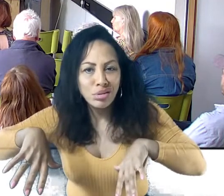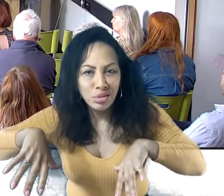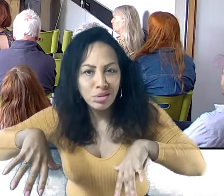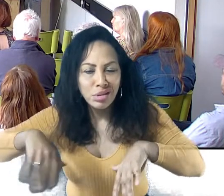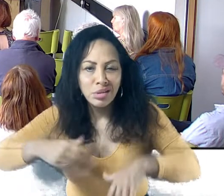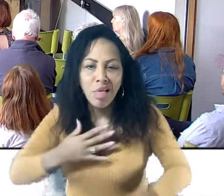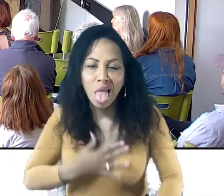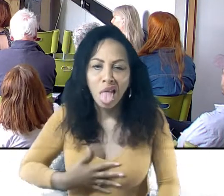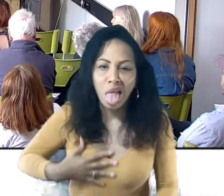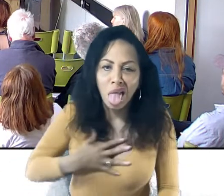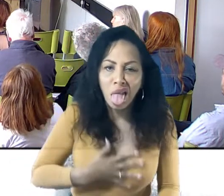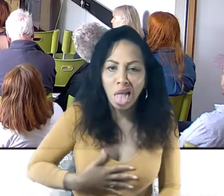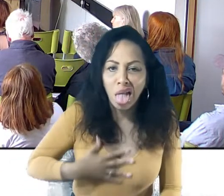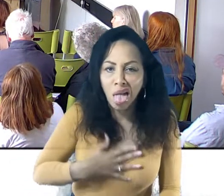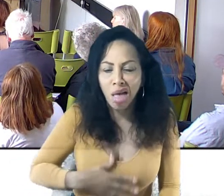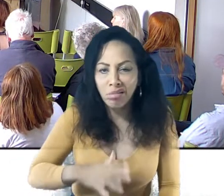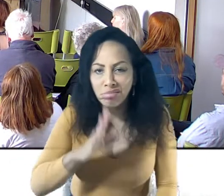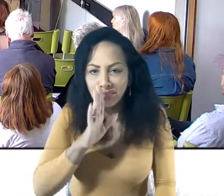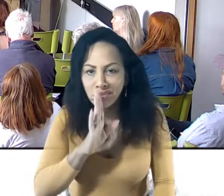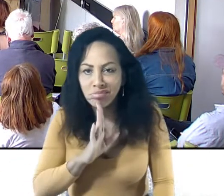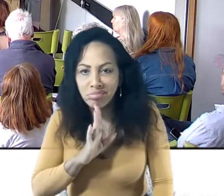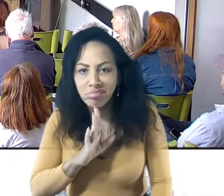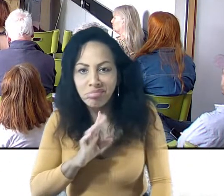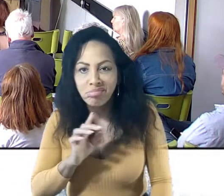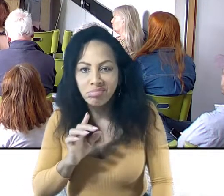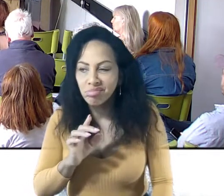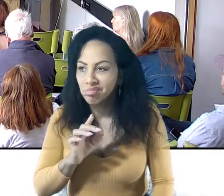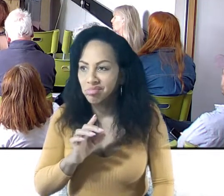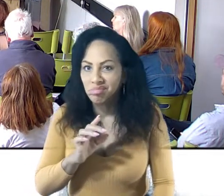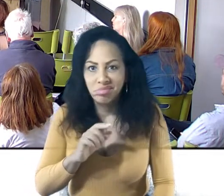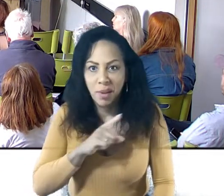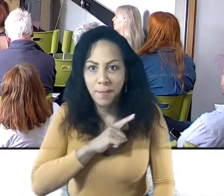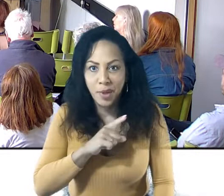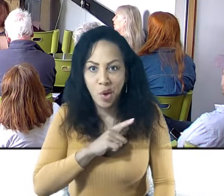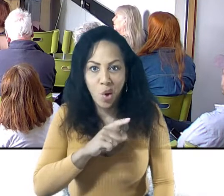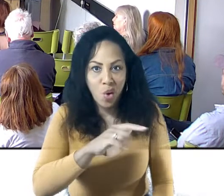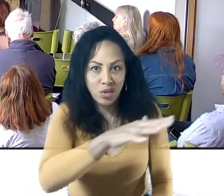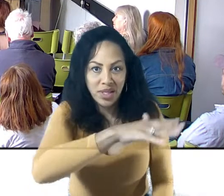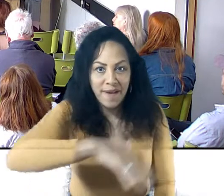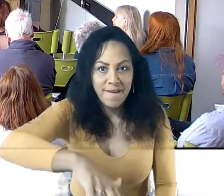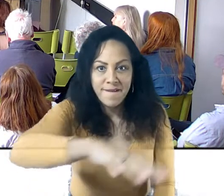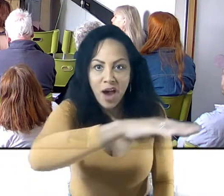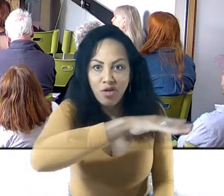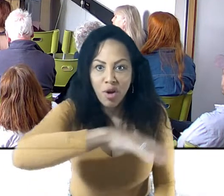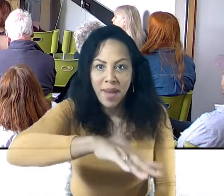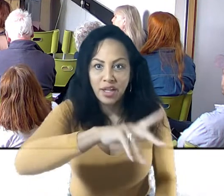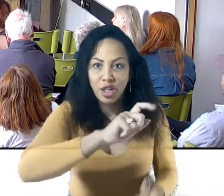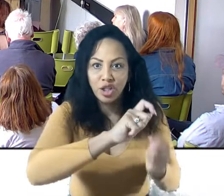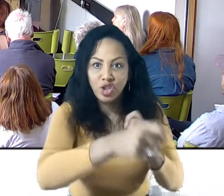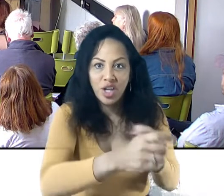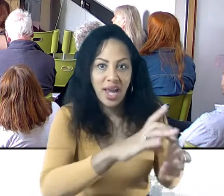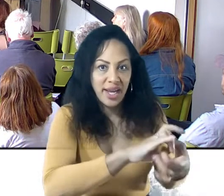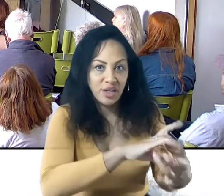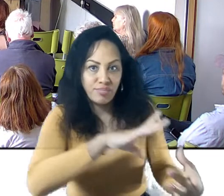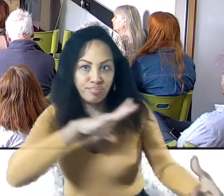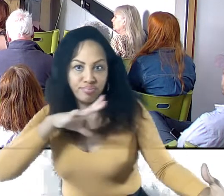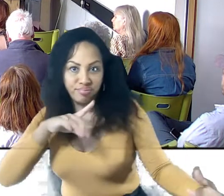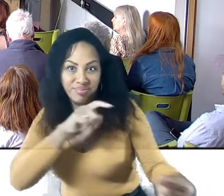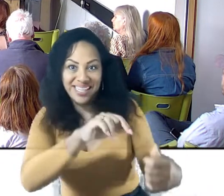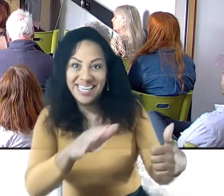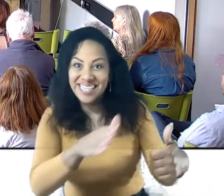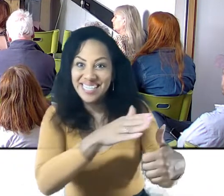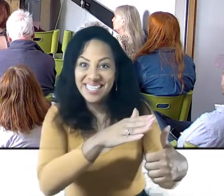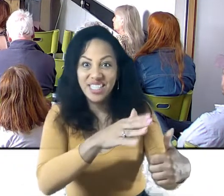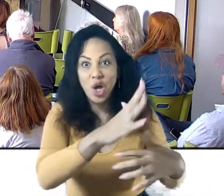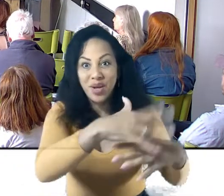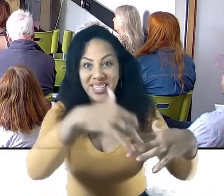also to do with the environment and environmental change. And I thought that might be an interesting link